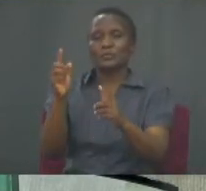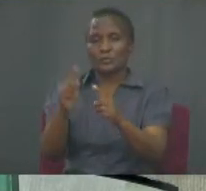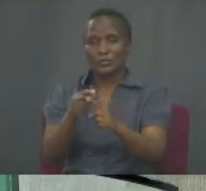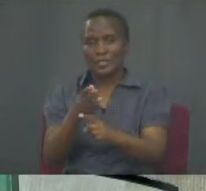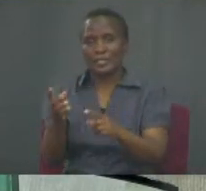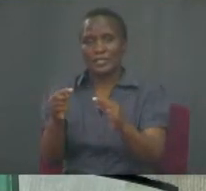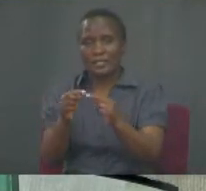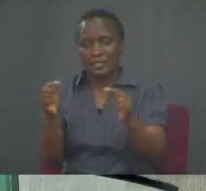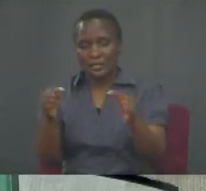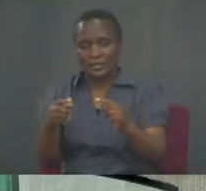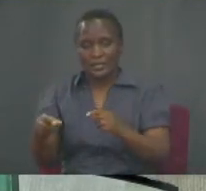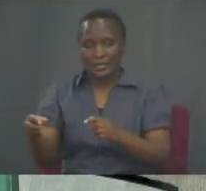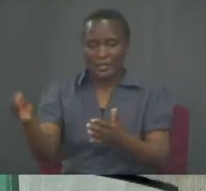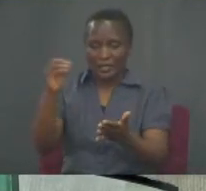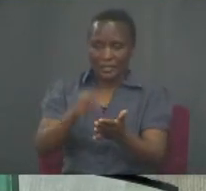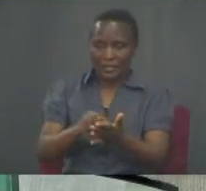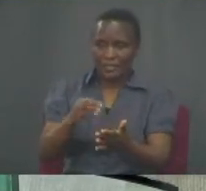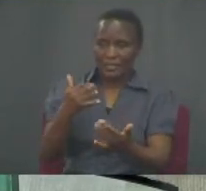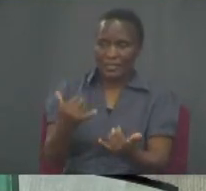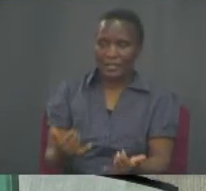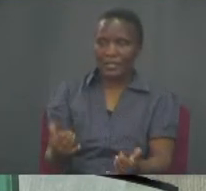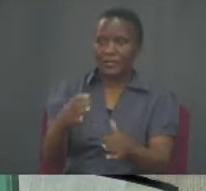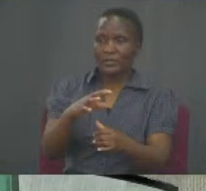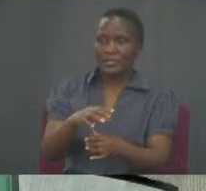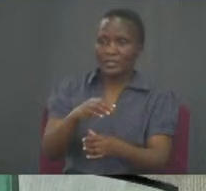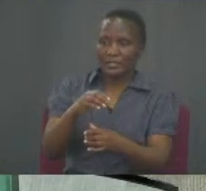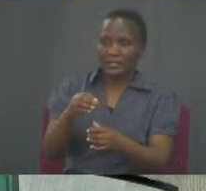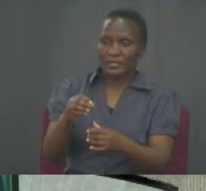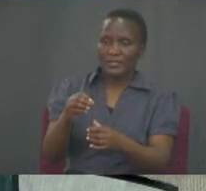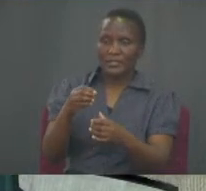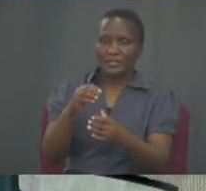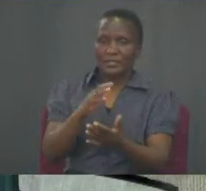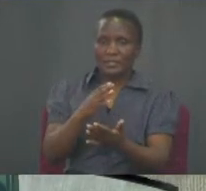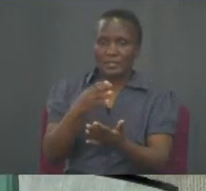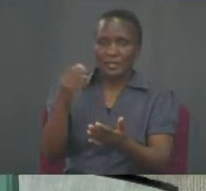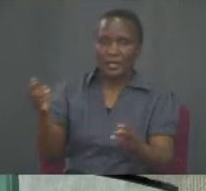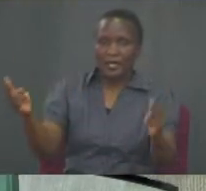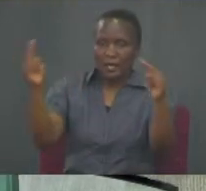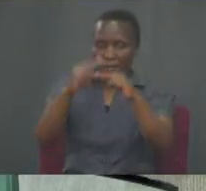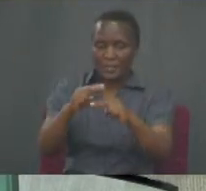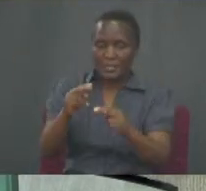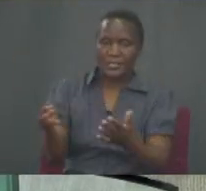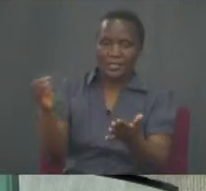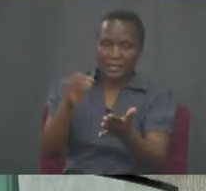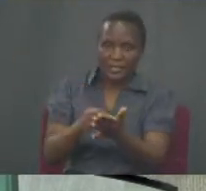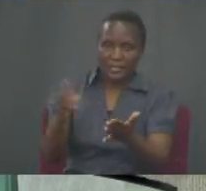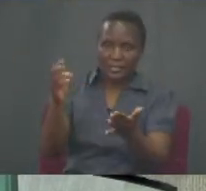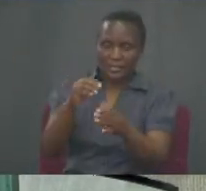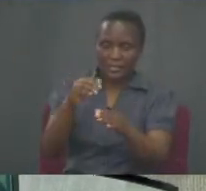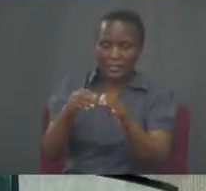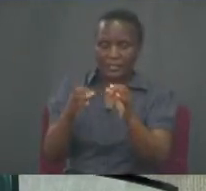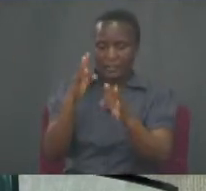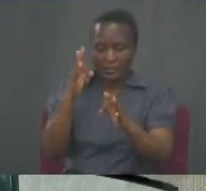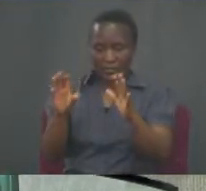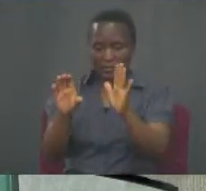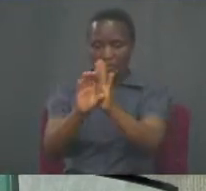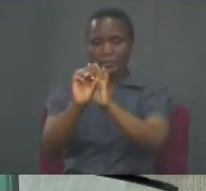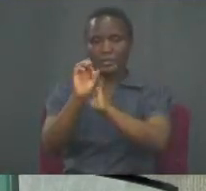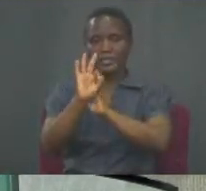coming over and over again. Let me show you. Judges chapter 3,